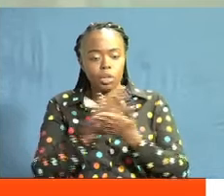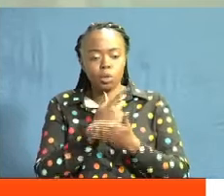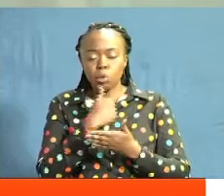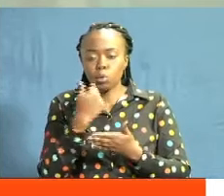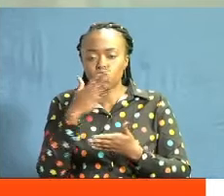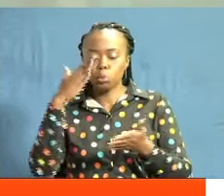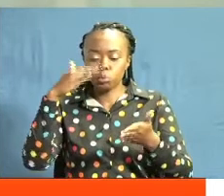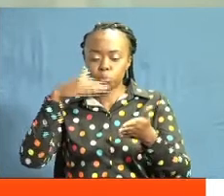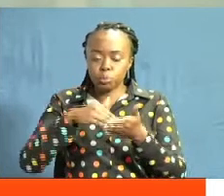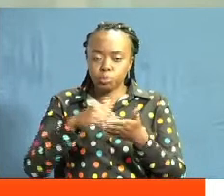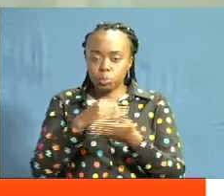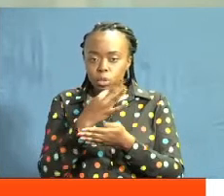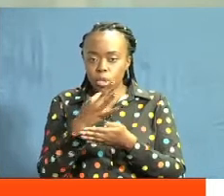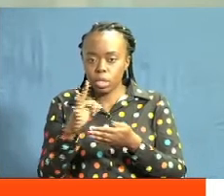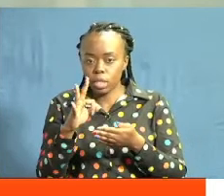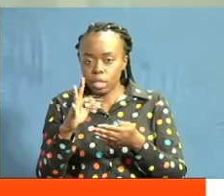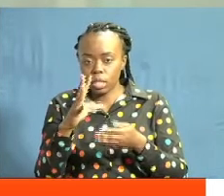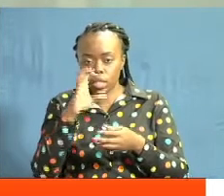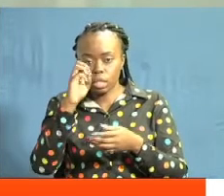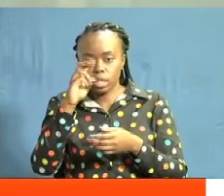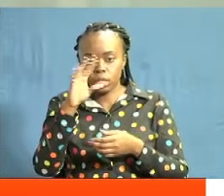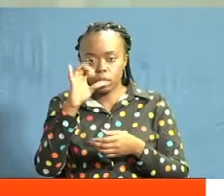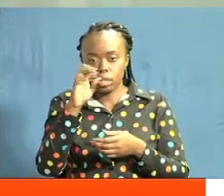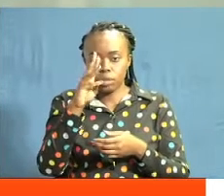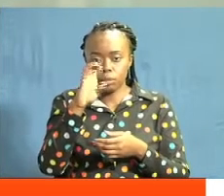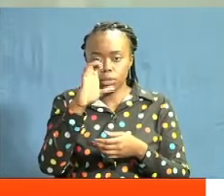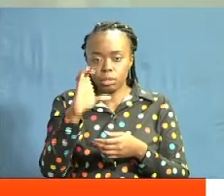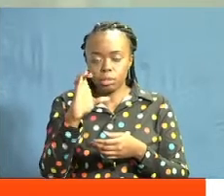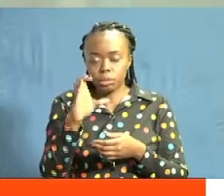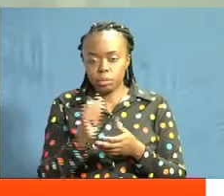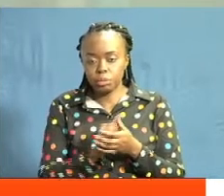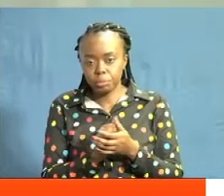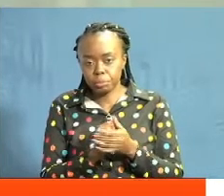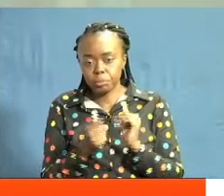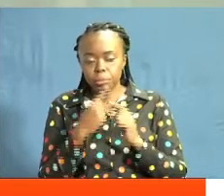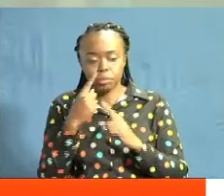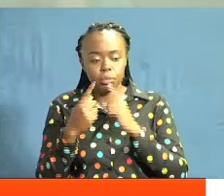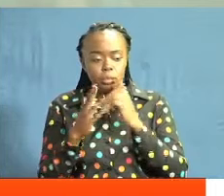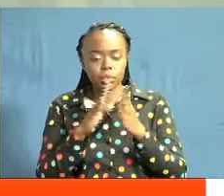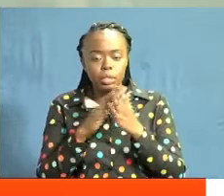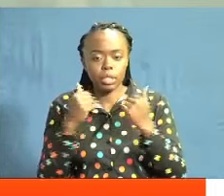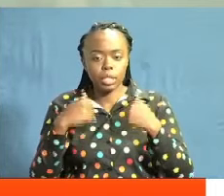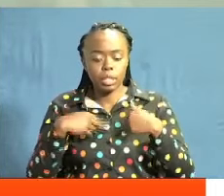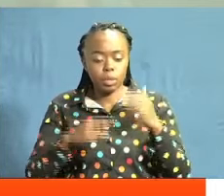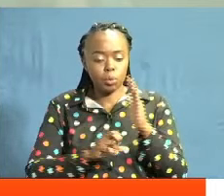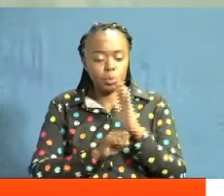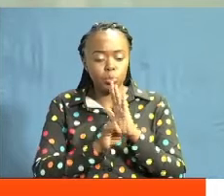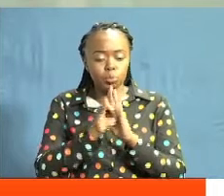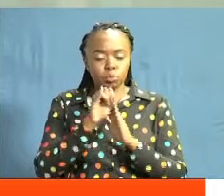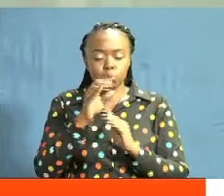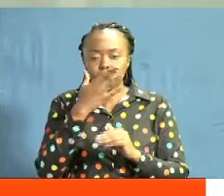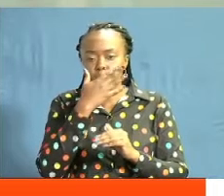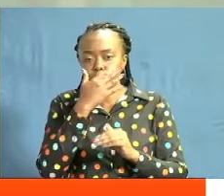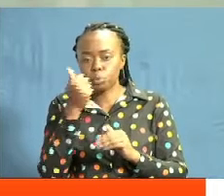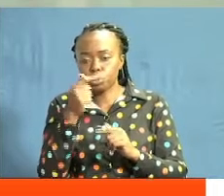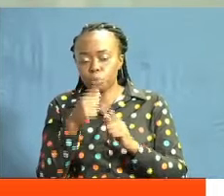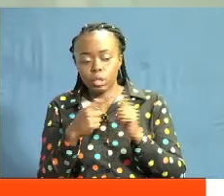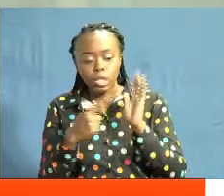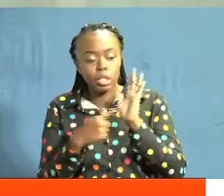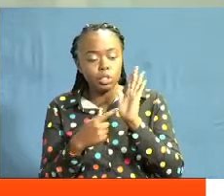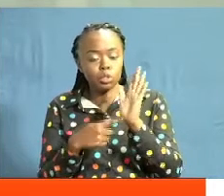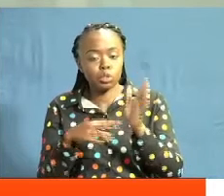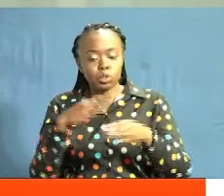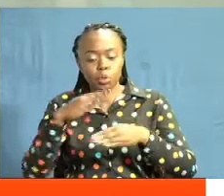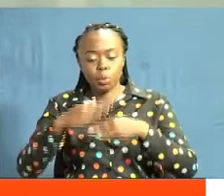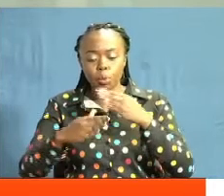the implementation of the curriculum-based competence CBC, saying it has improved to be the best, as he revealed that plans